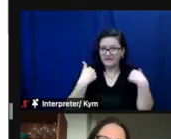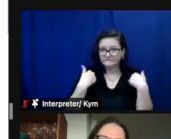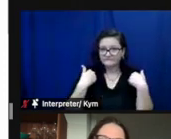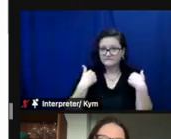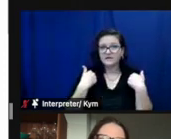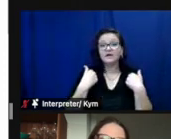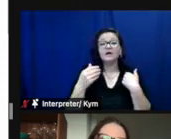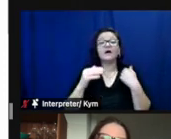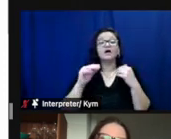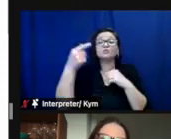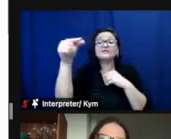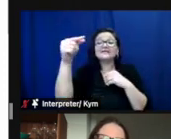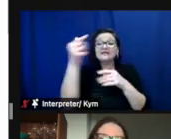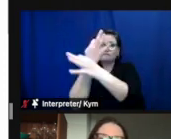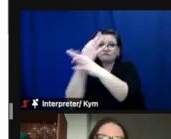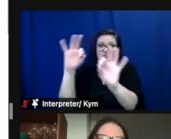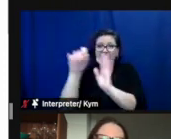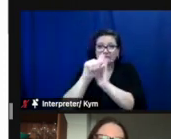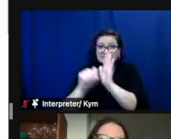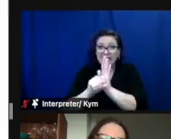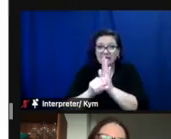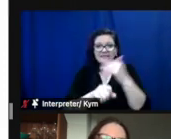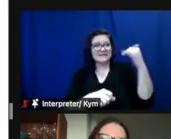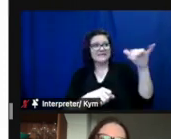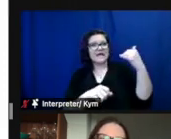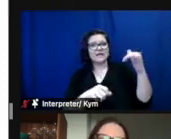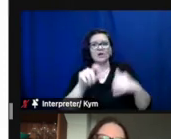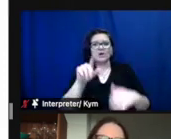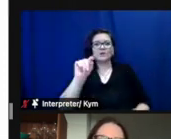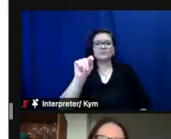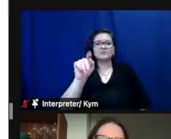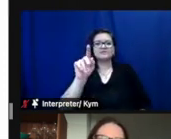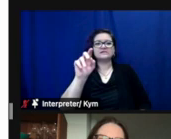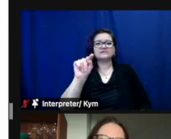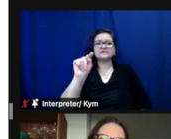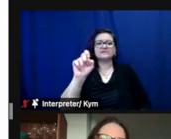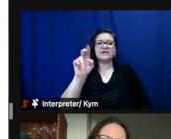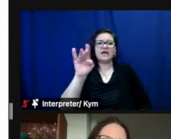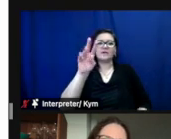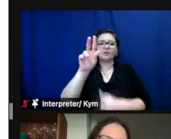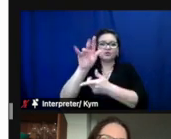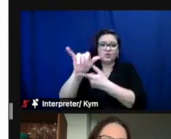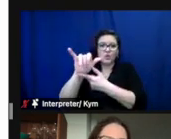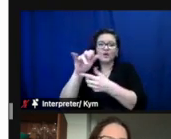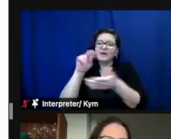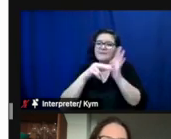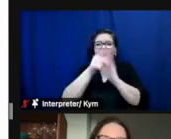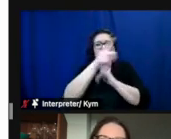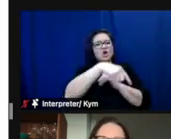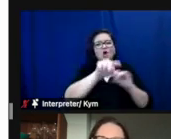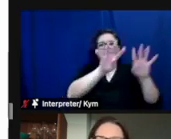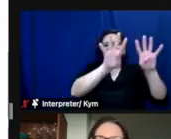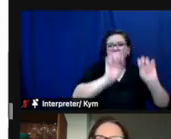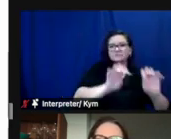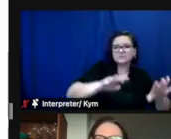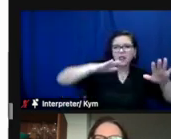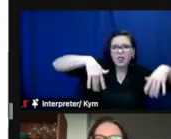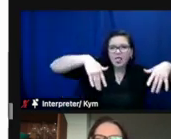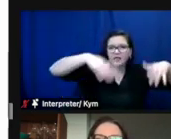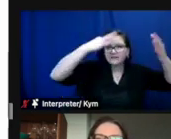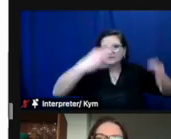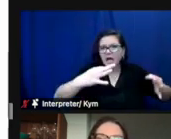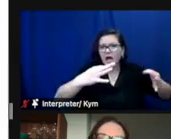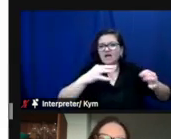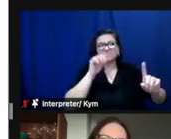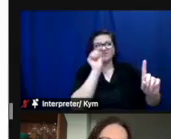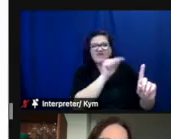free states, and then the yellow were territories. So a lot of them hadn't made a decision yet, and that's why you had some conflicts out there. And so